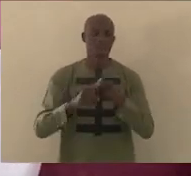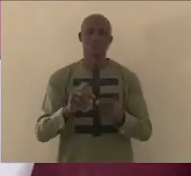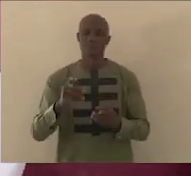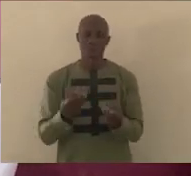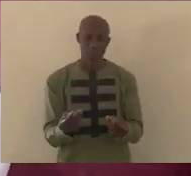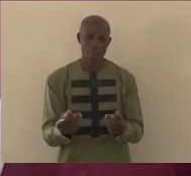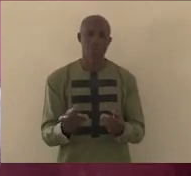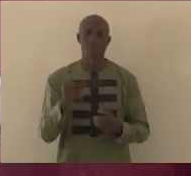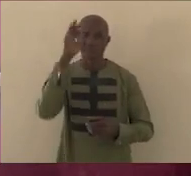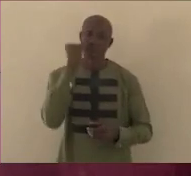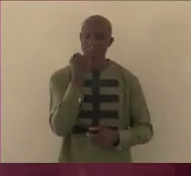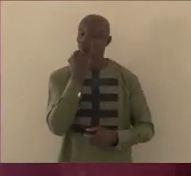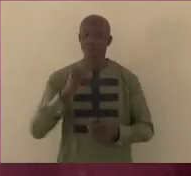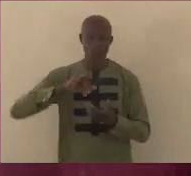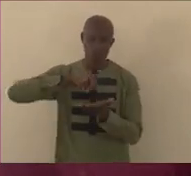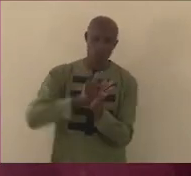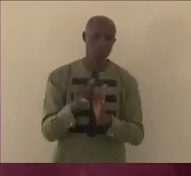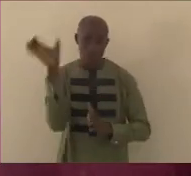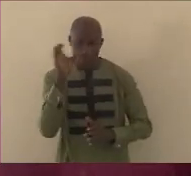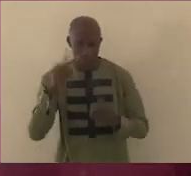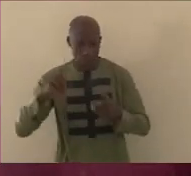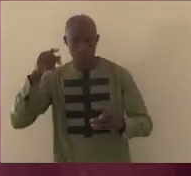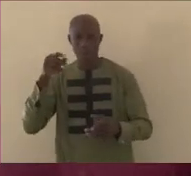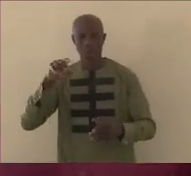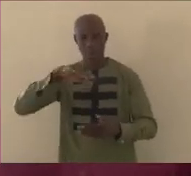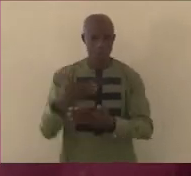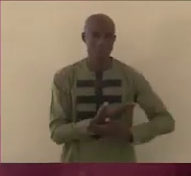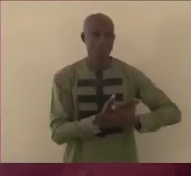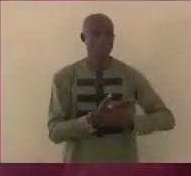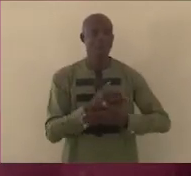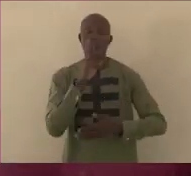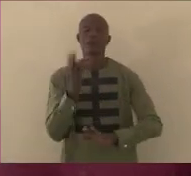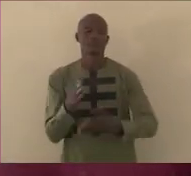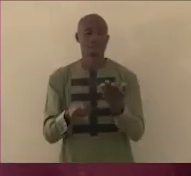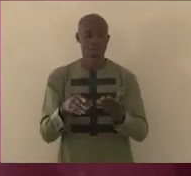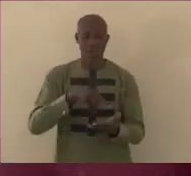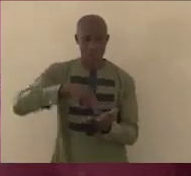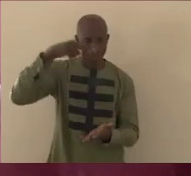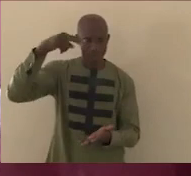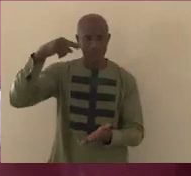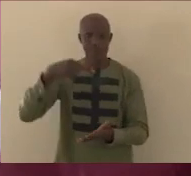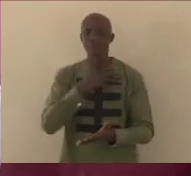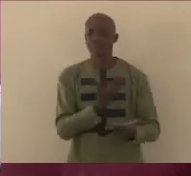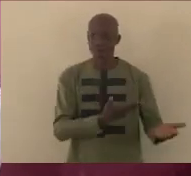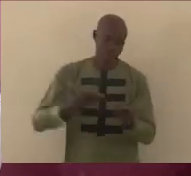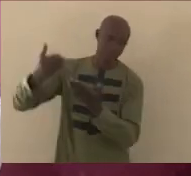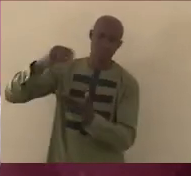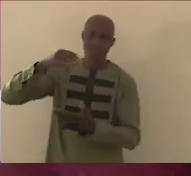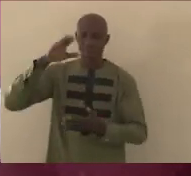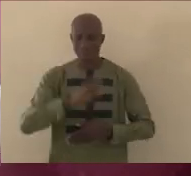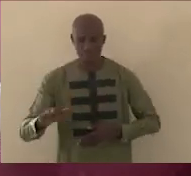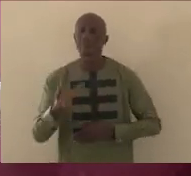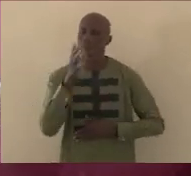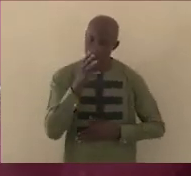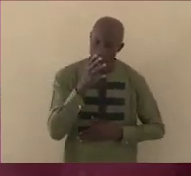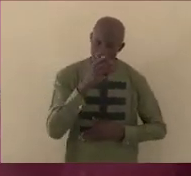to the land of Israel, for those who sought the child's life are dead." And he rose and took the child and his